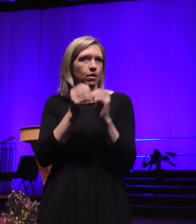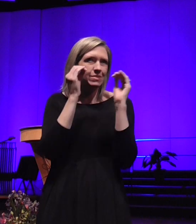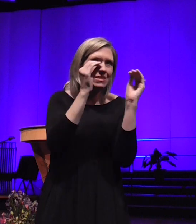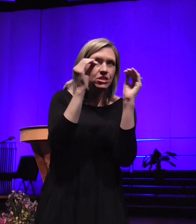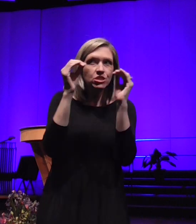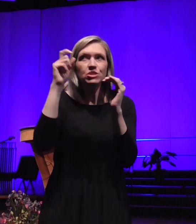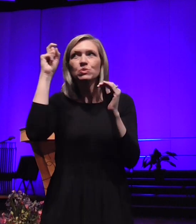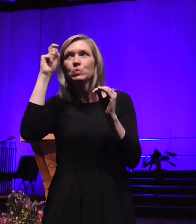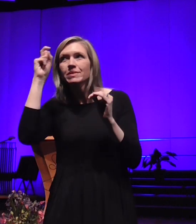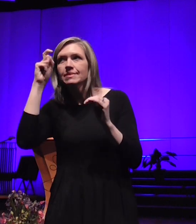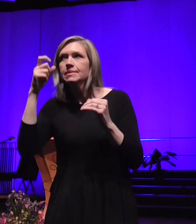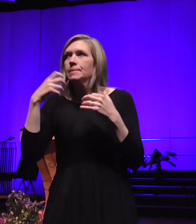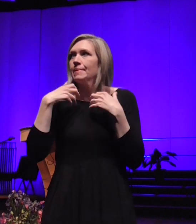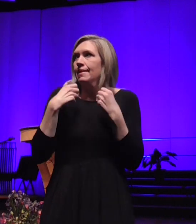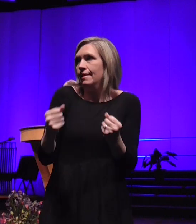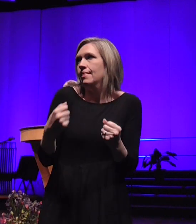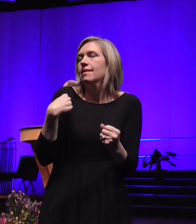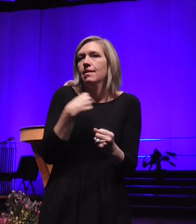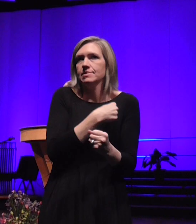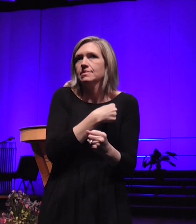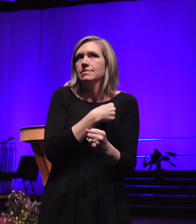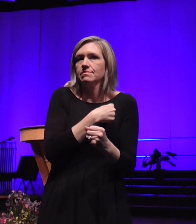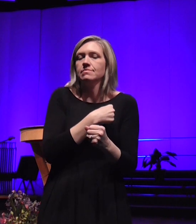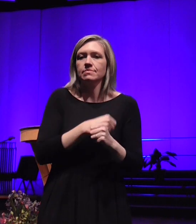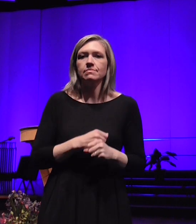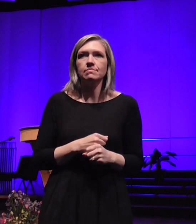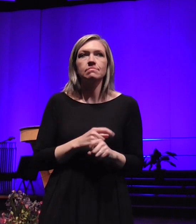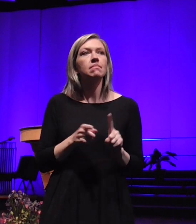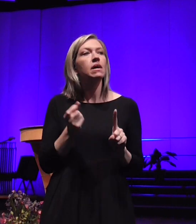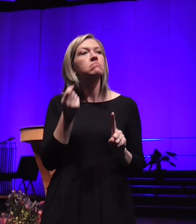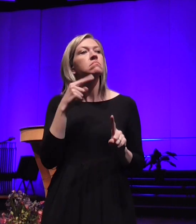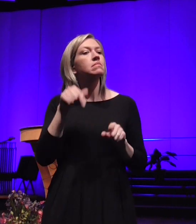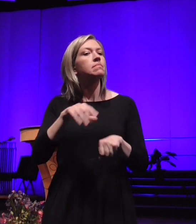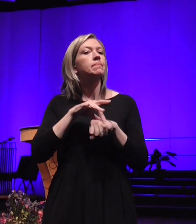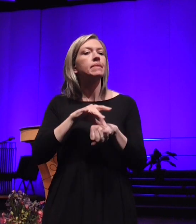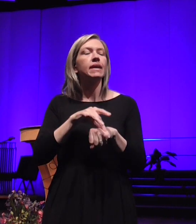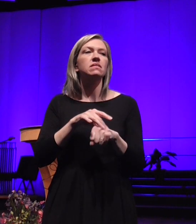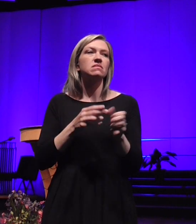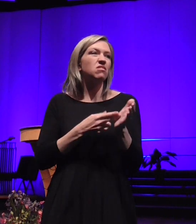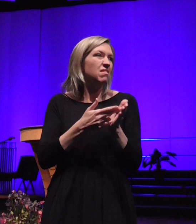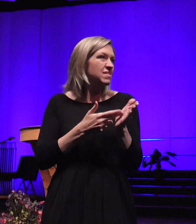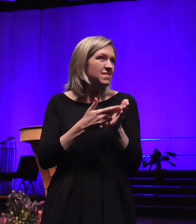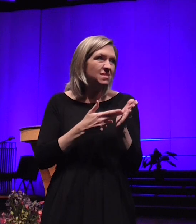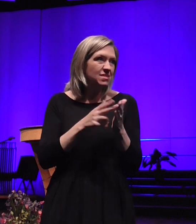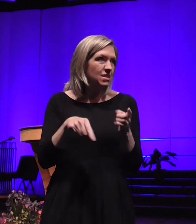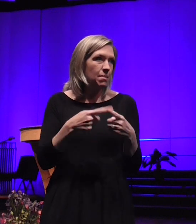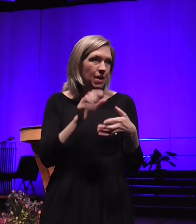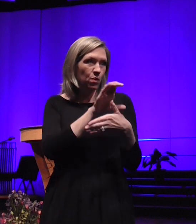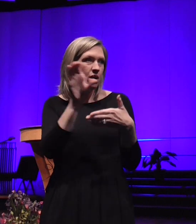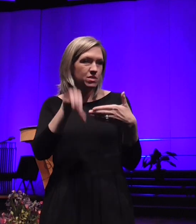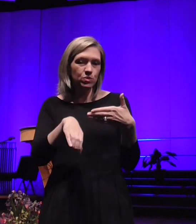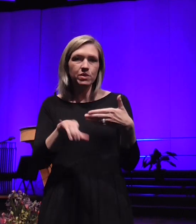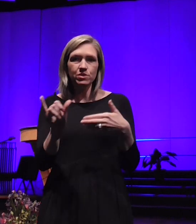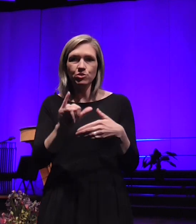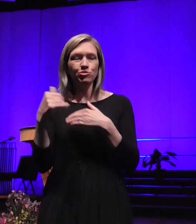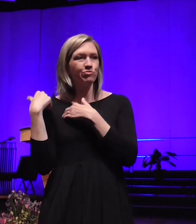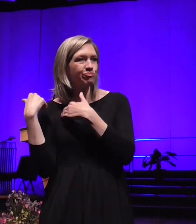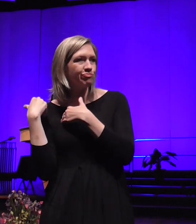wisdom and healing us. But the planet is also truthful about